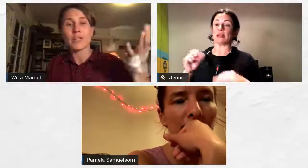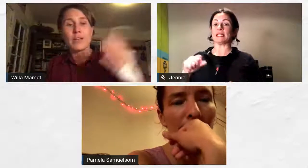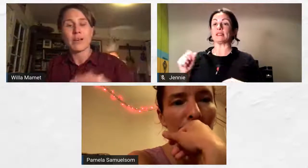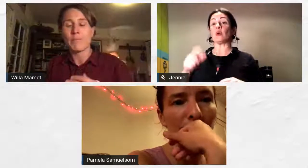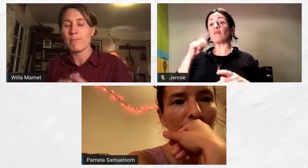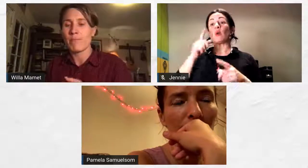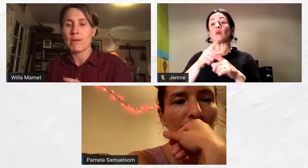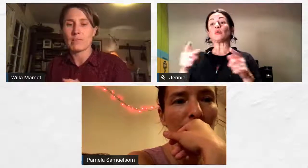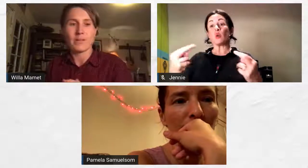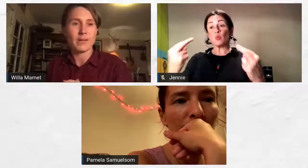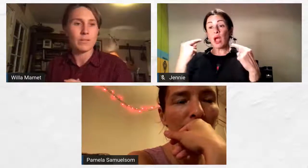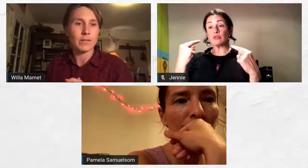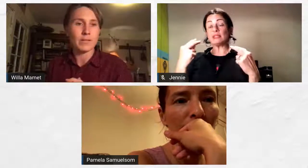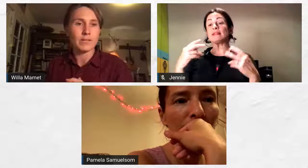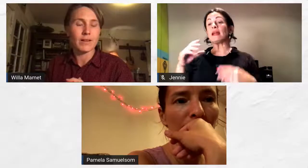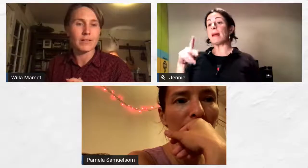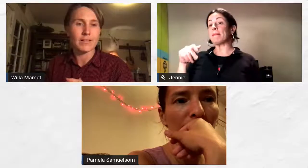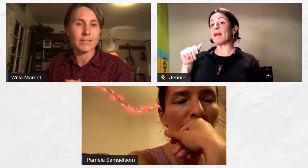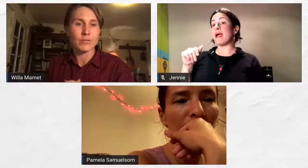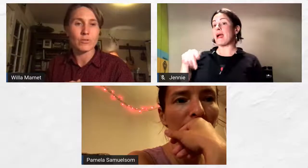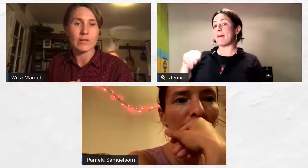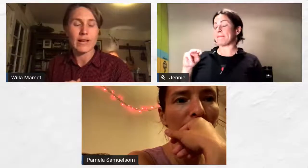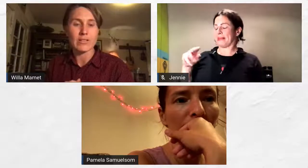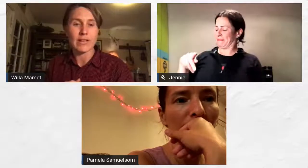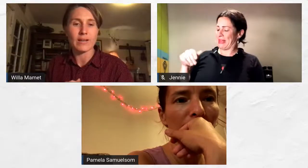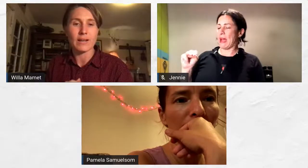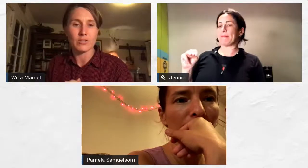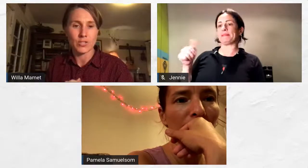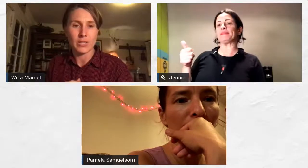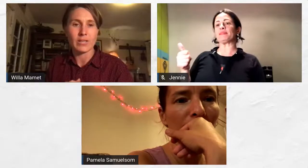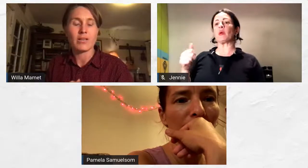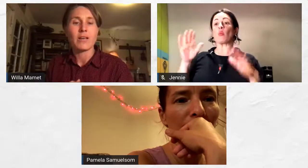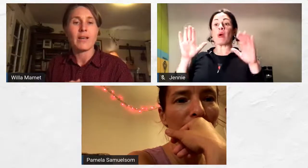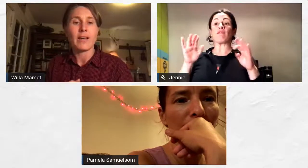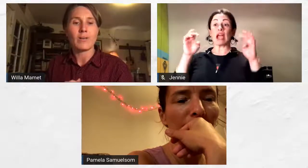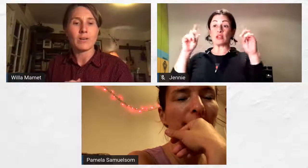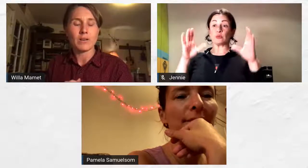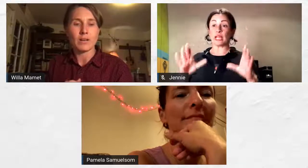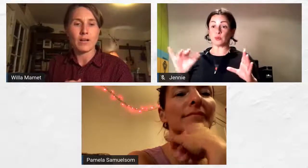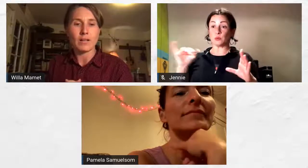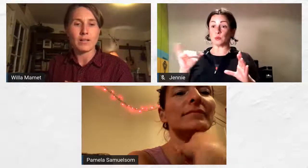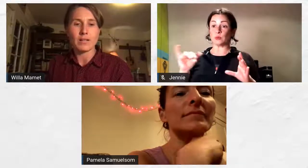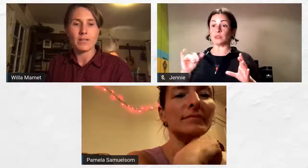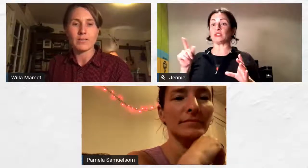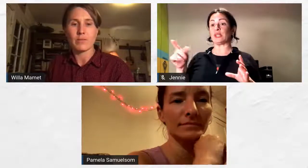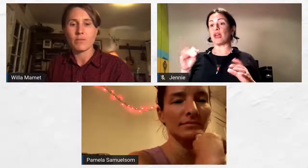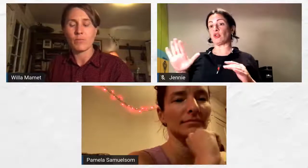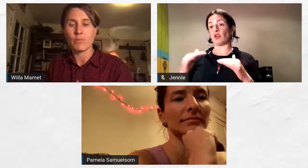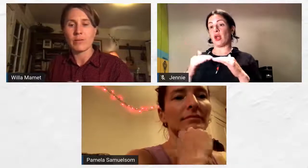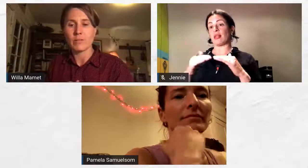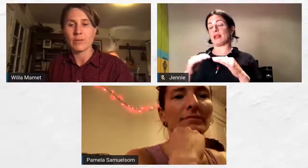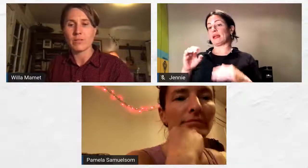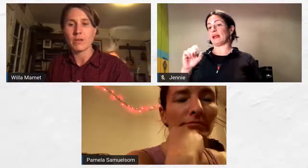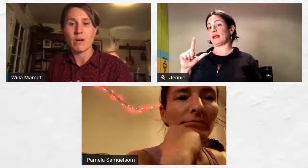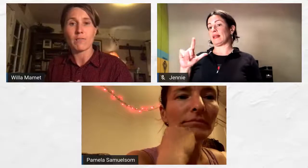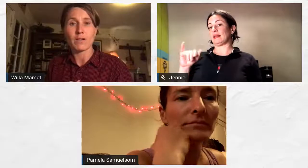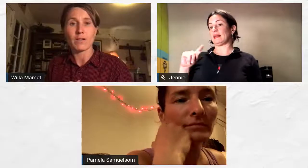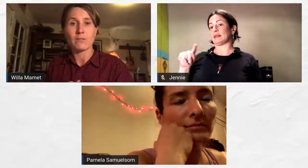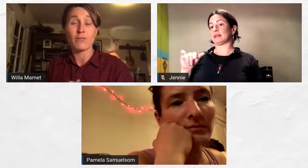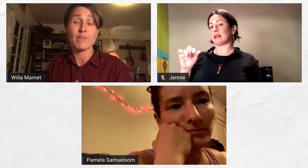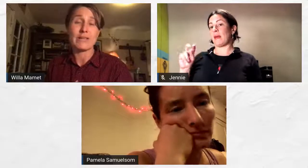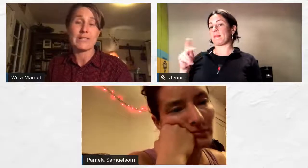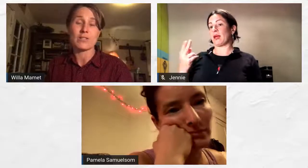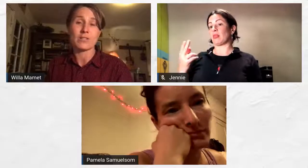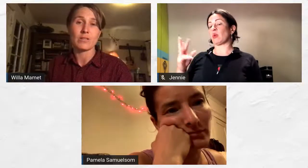of you watching, Pam's, among other things, an extraordinary educator, and she and her colleague Elizabeth Williams also